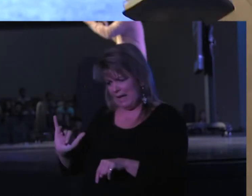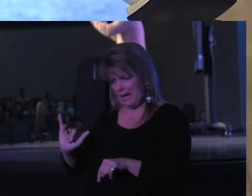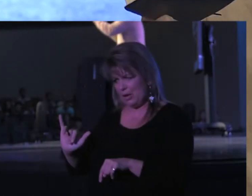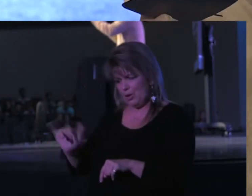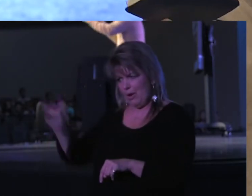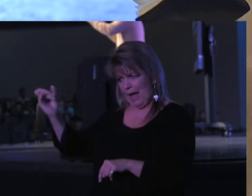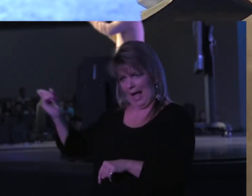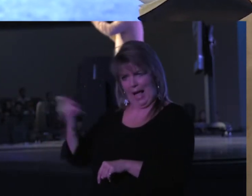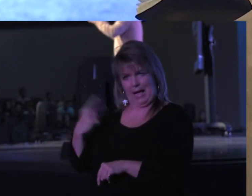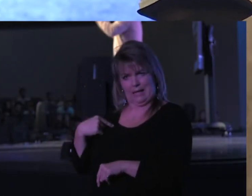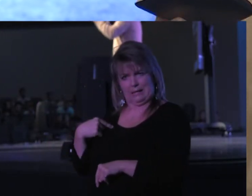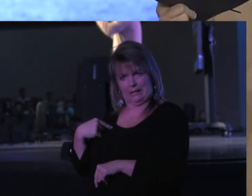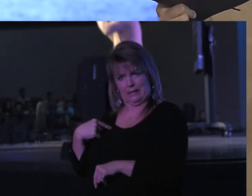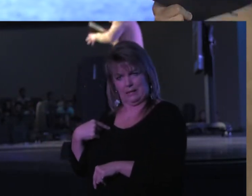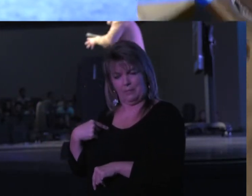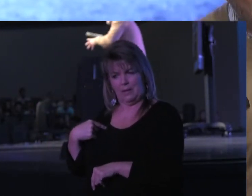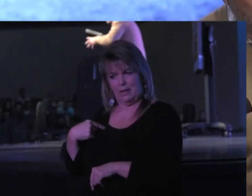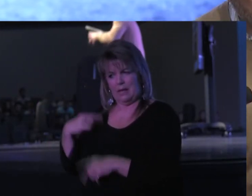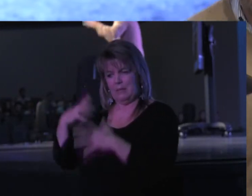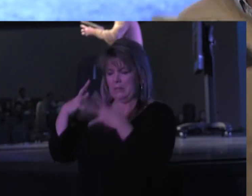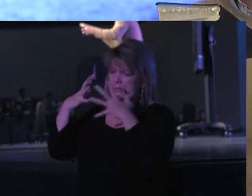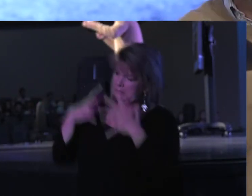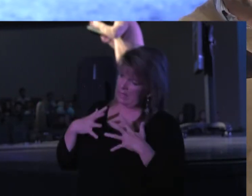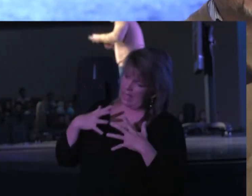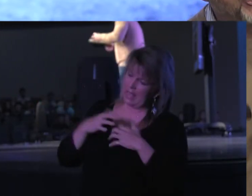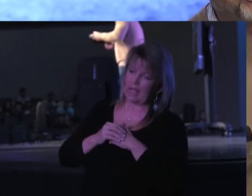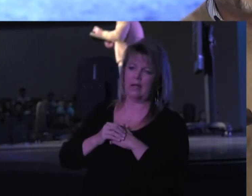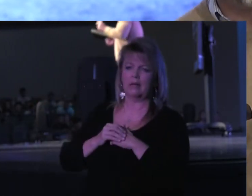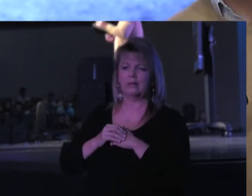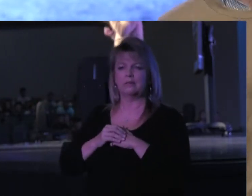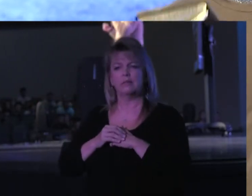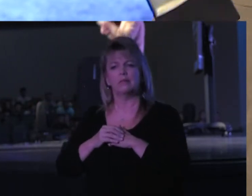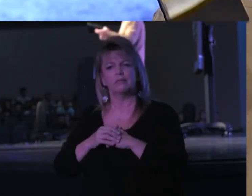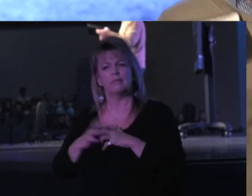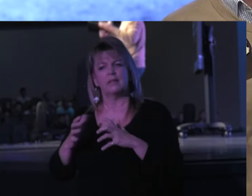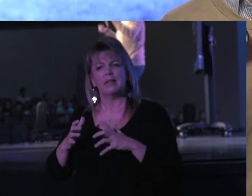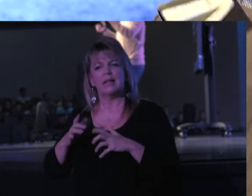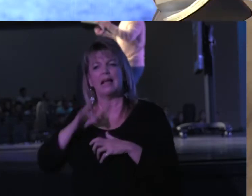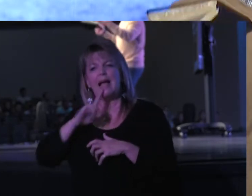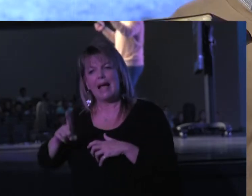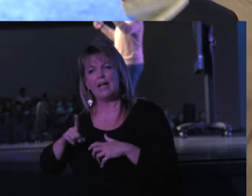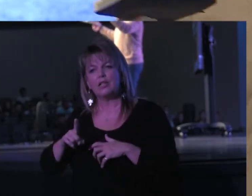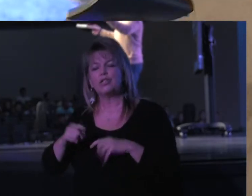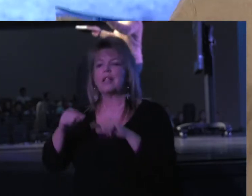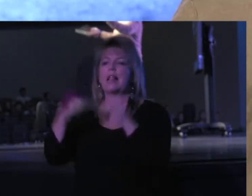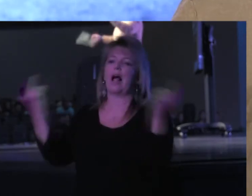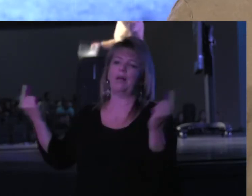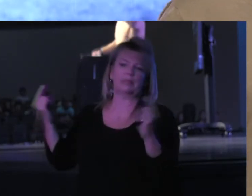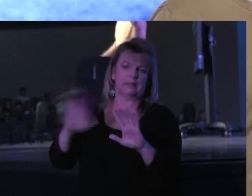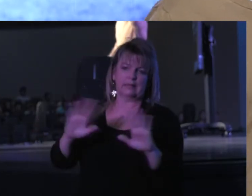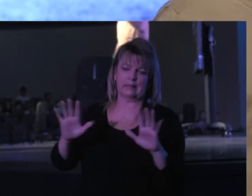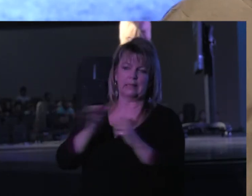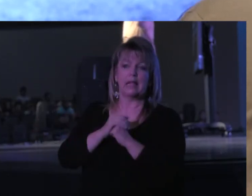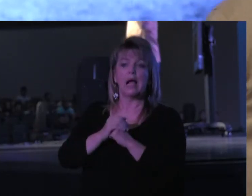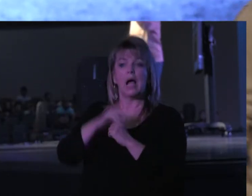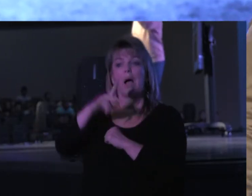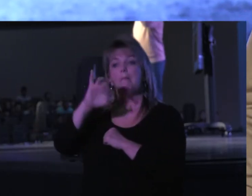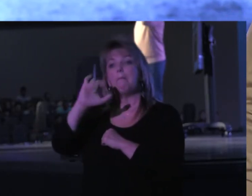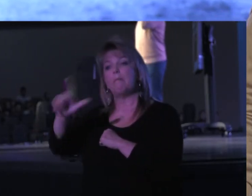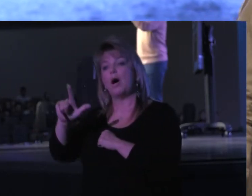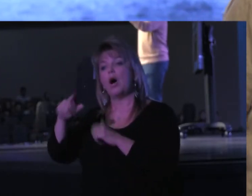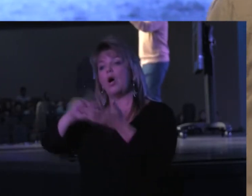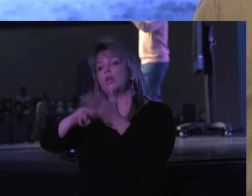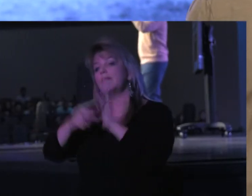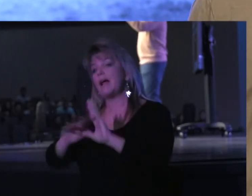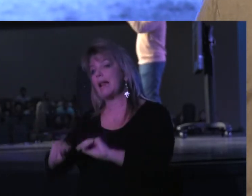you're asking me to be down, to be low. It's actually just the opposite. In fact, Paul